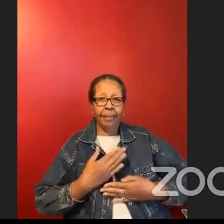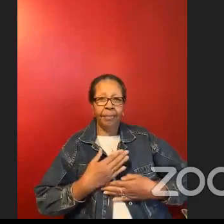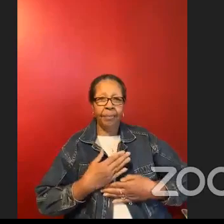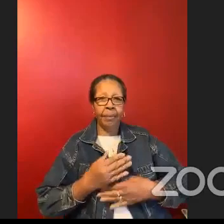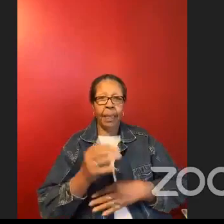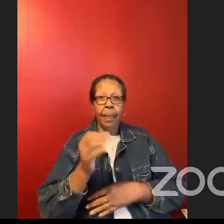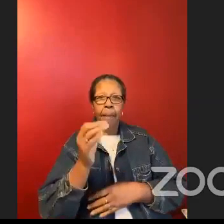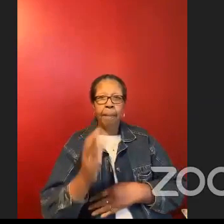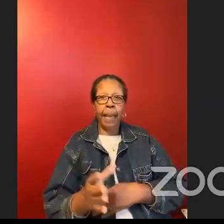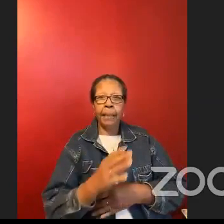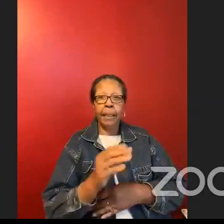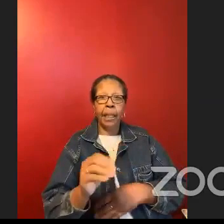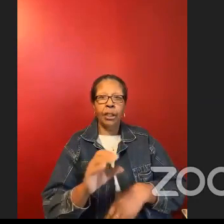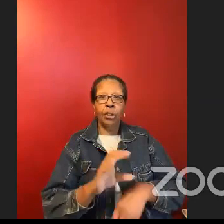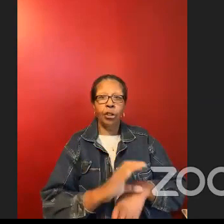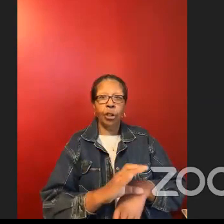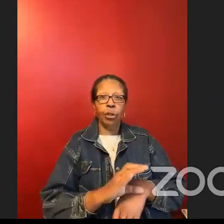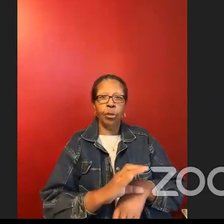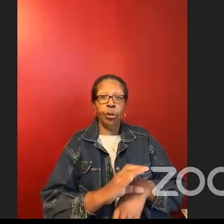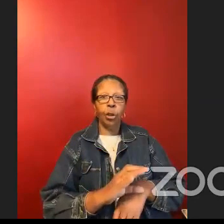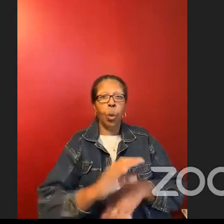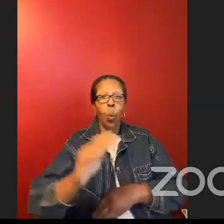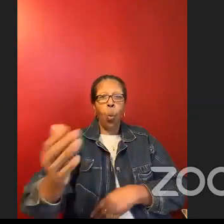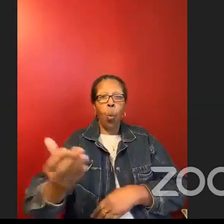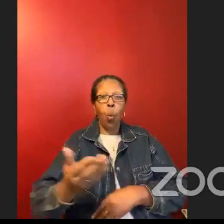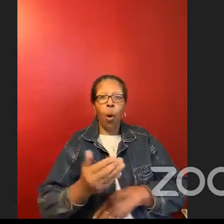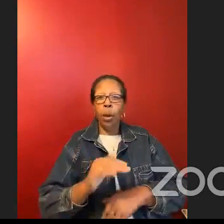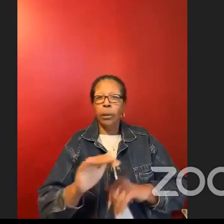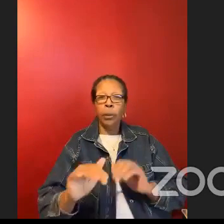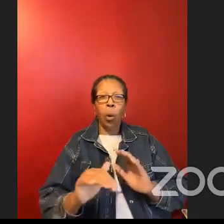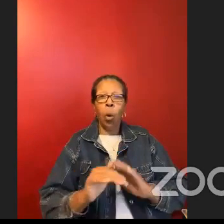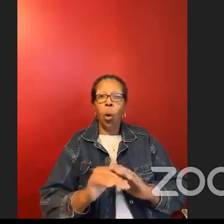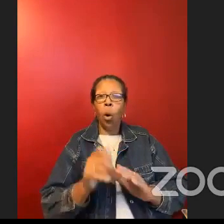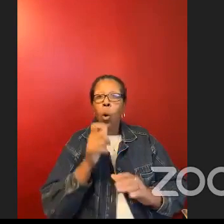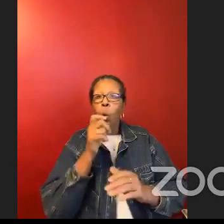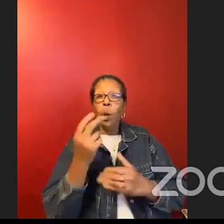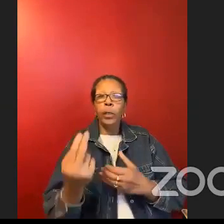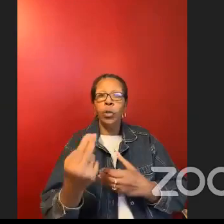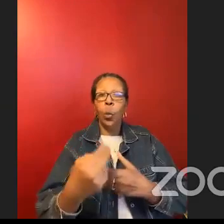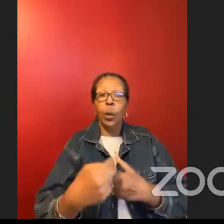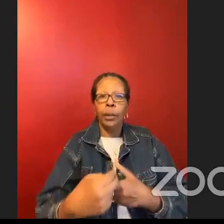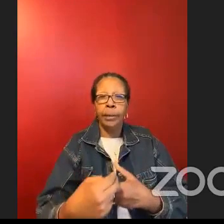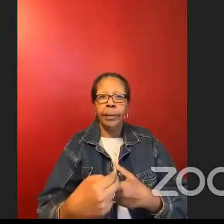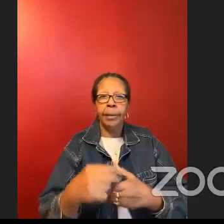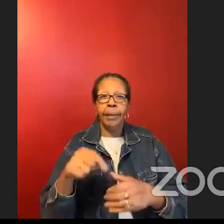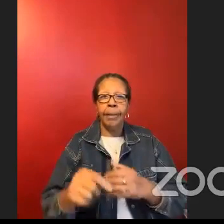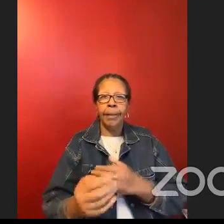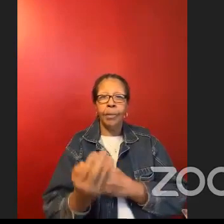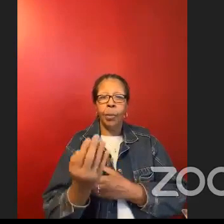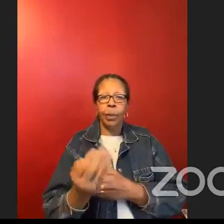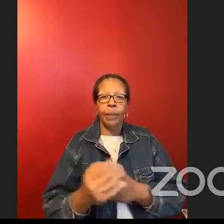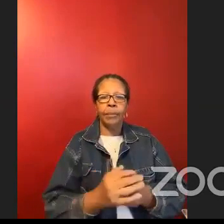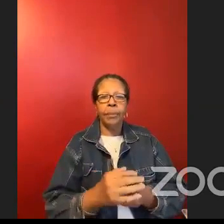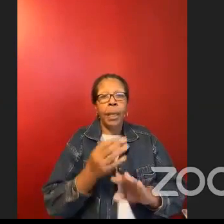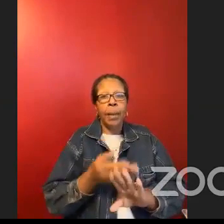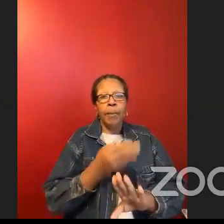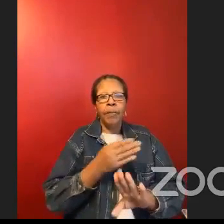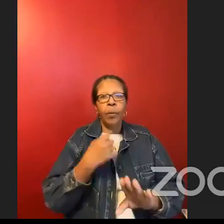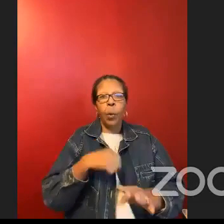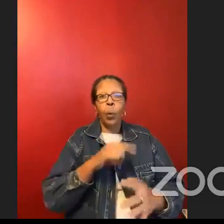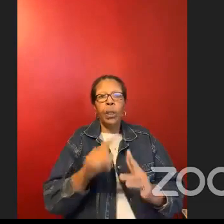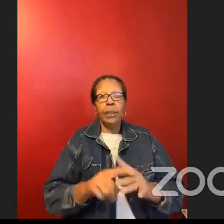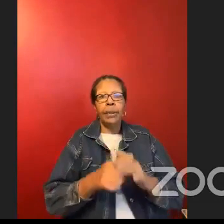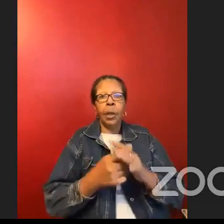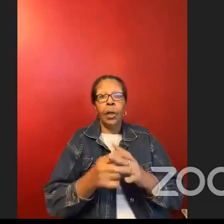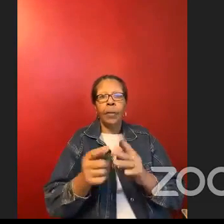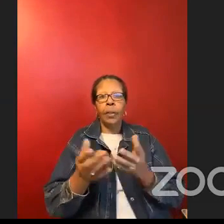and congregation welcomes all who have joined us in this meeting in this morning. Before we begin to worship,